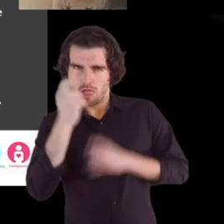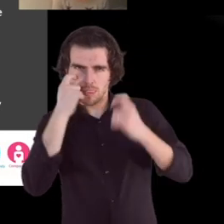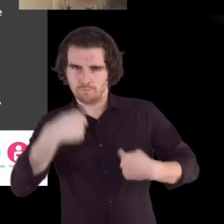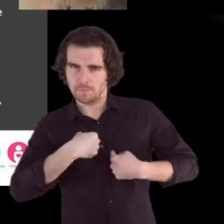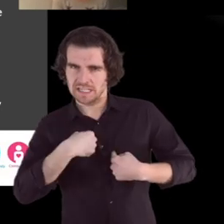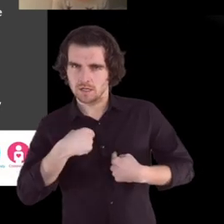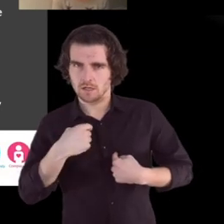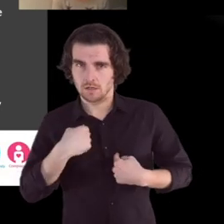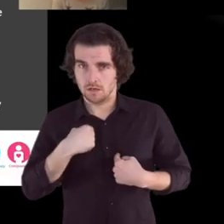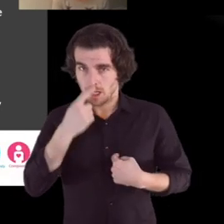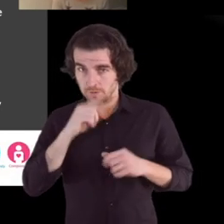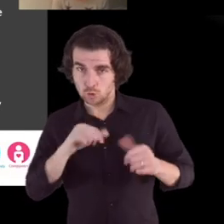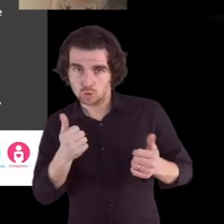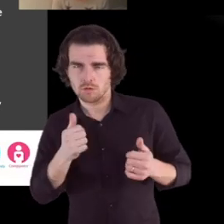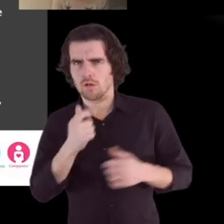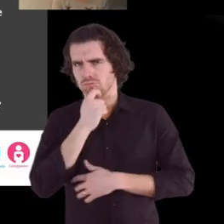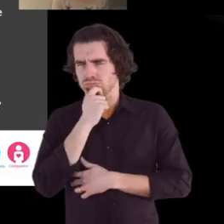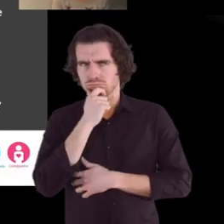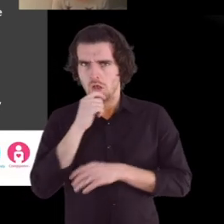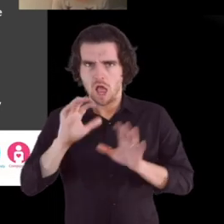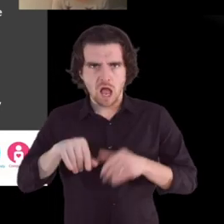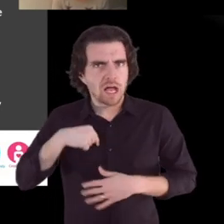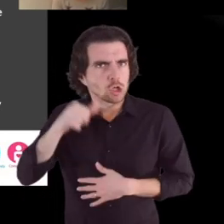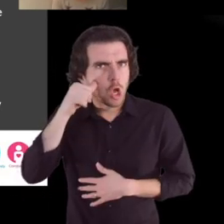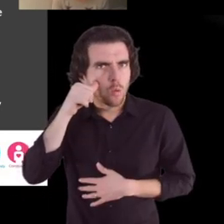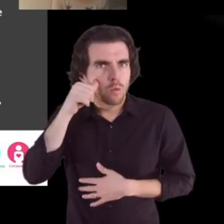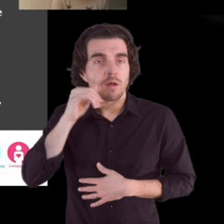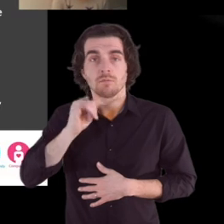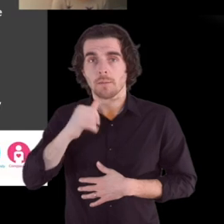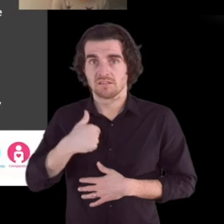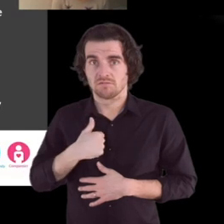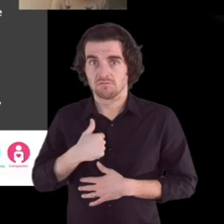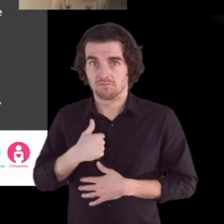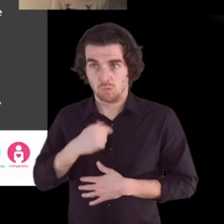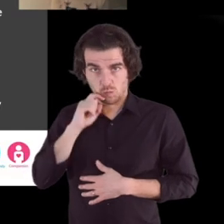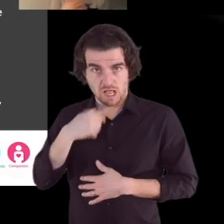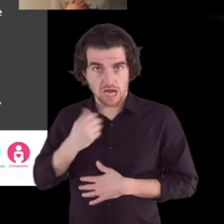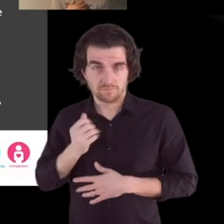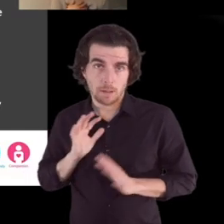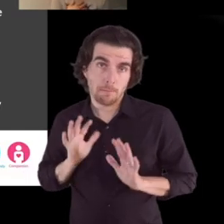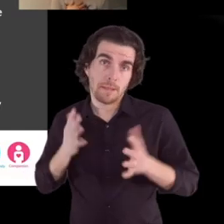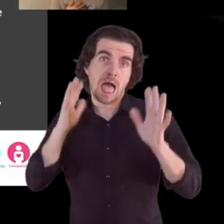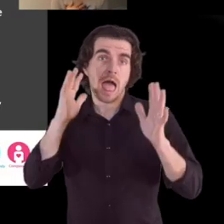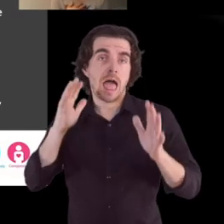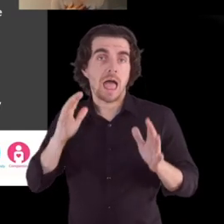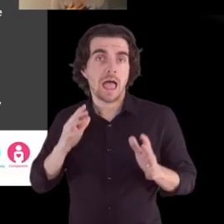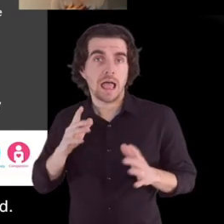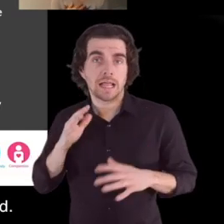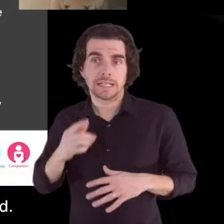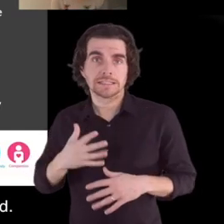it can be really good to question that as well and say, hold on a minute, what's the evidence for that? So an example would be, I had a panic attack.